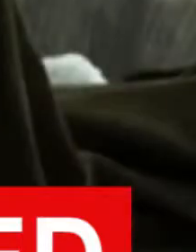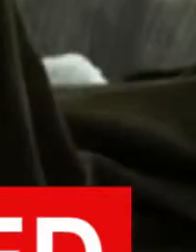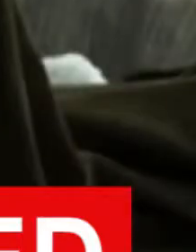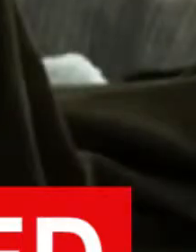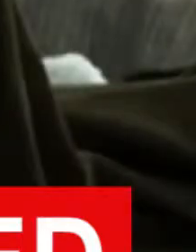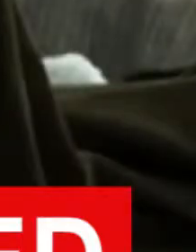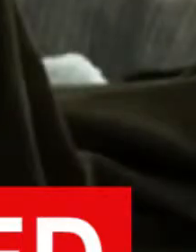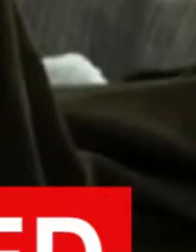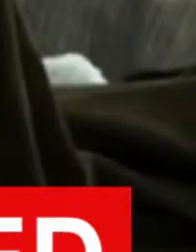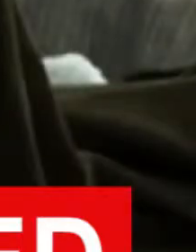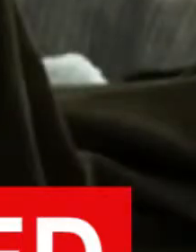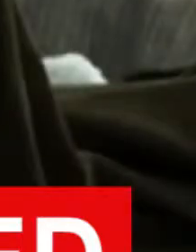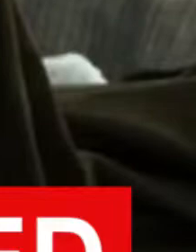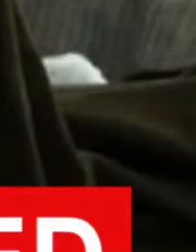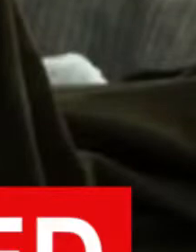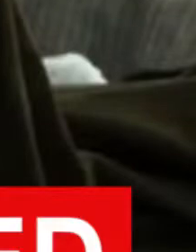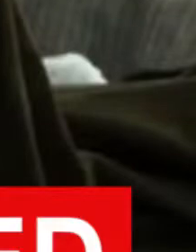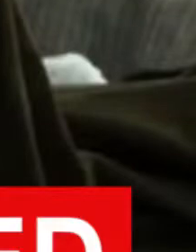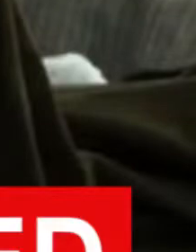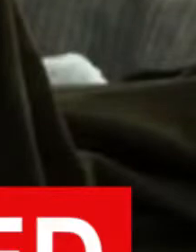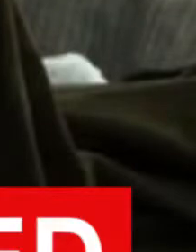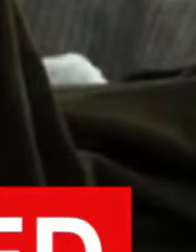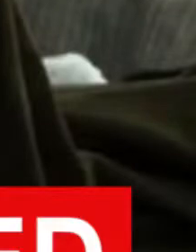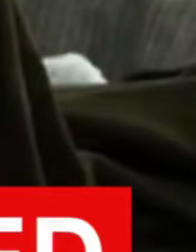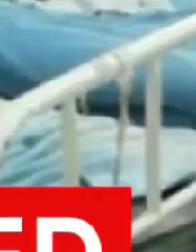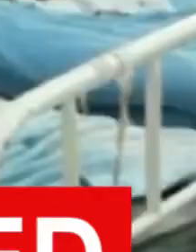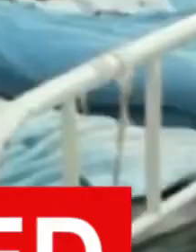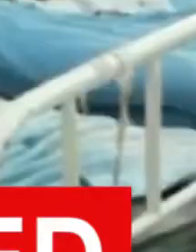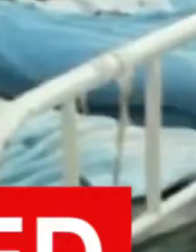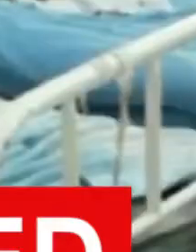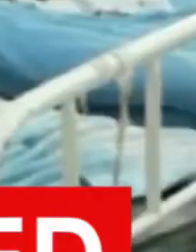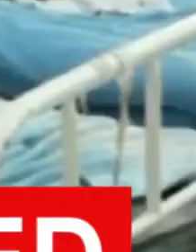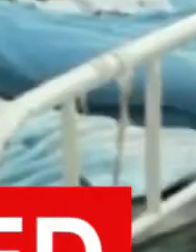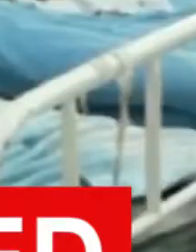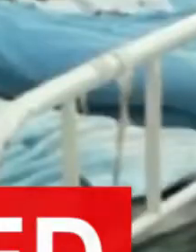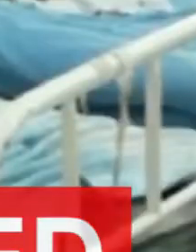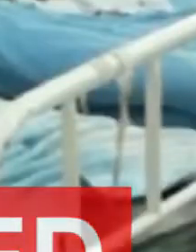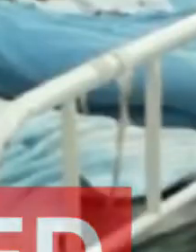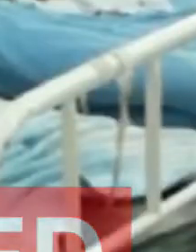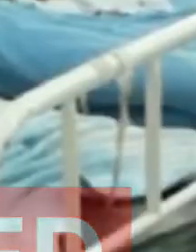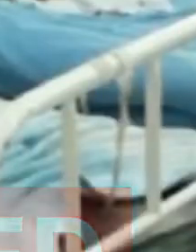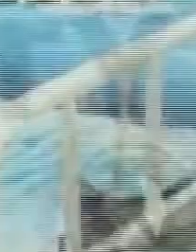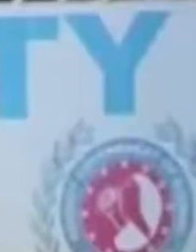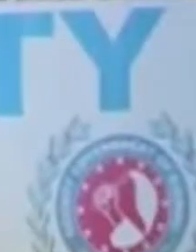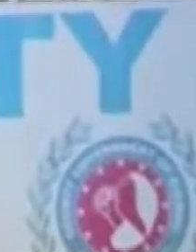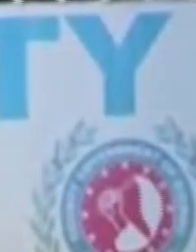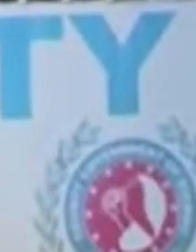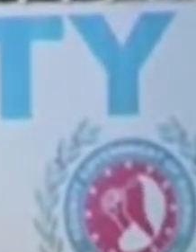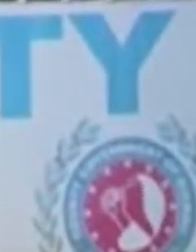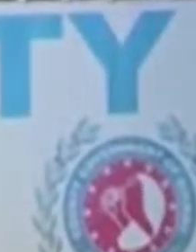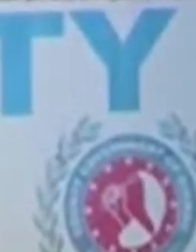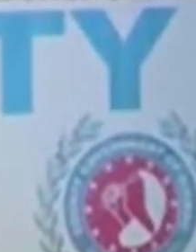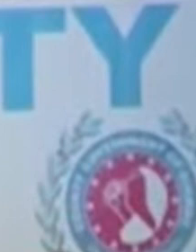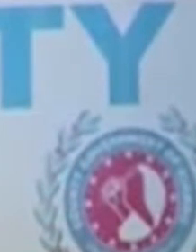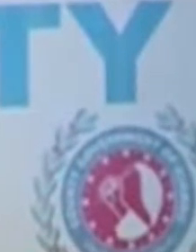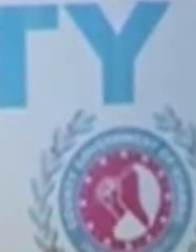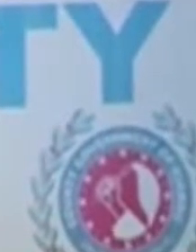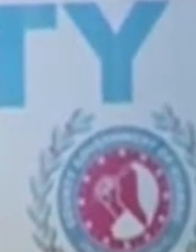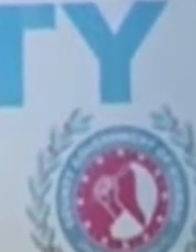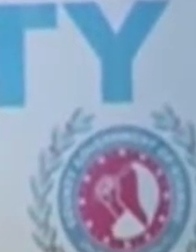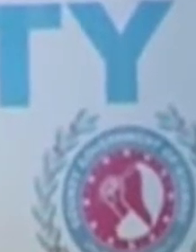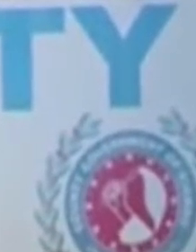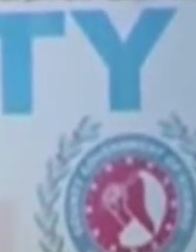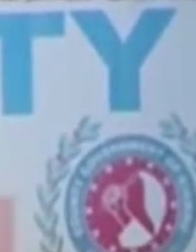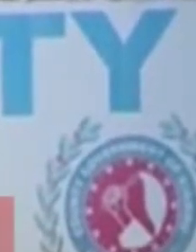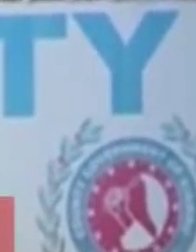walikuwa wamepatikana baharini, wamepotea kwa siku 21 wamepotea baharini. The Kiambu County government raises